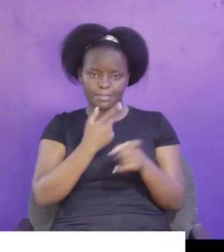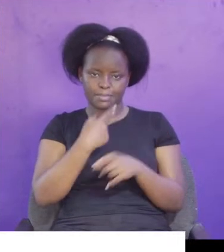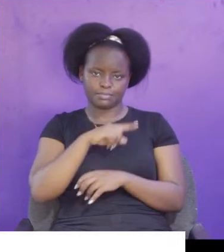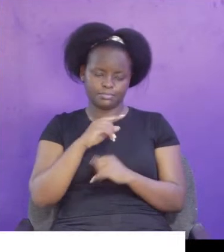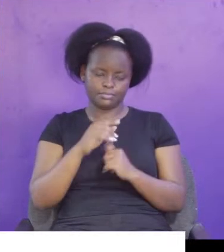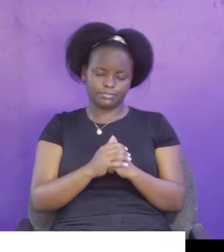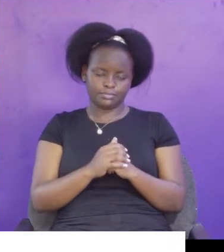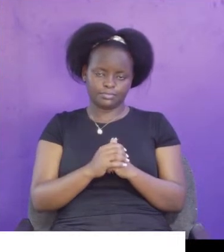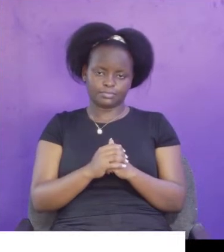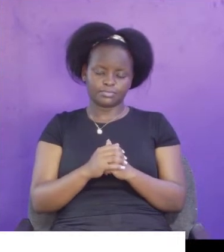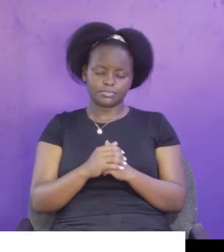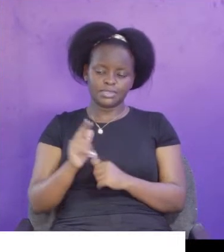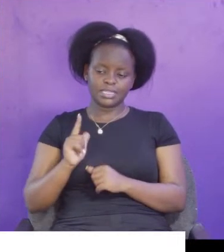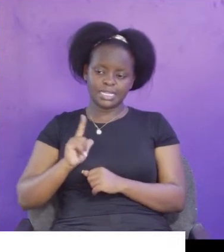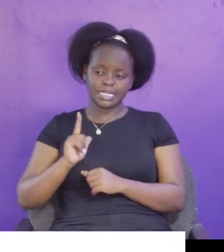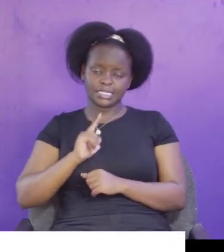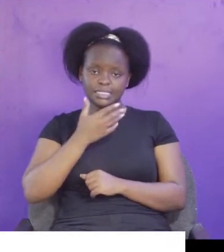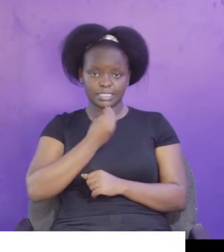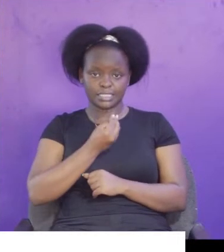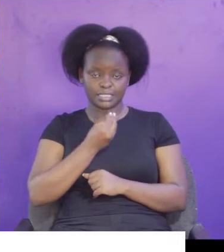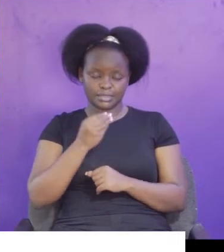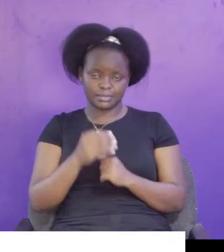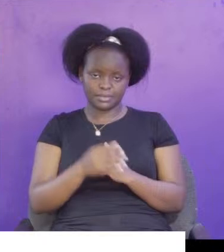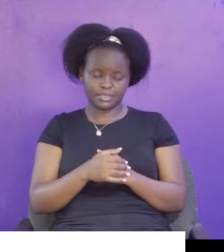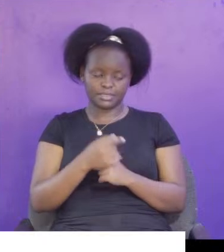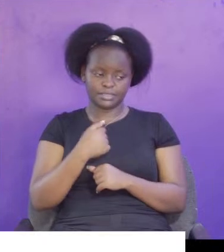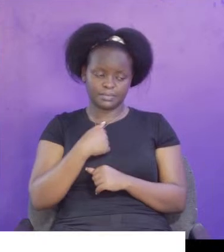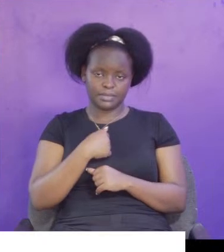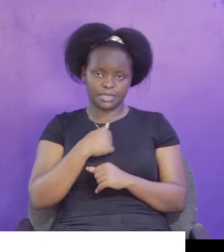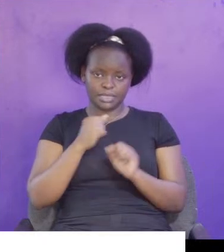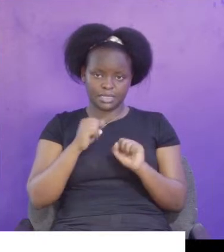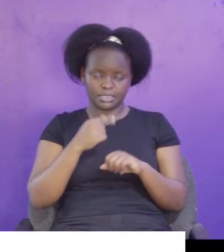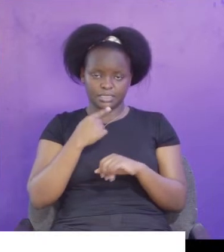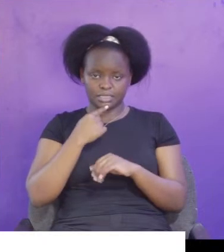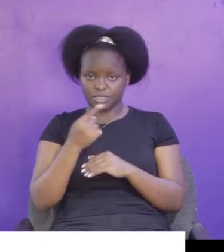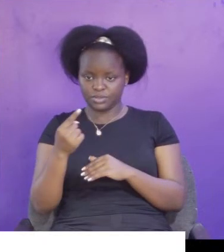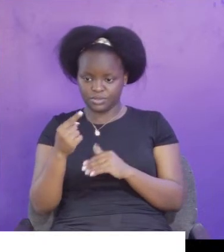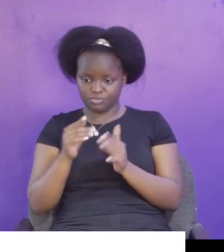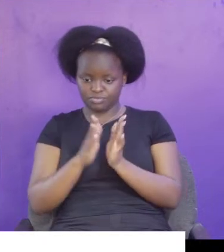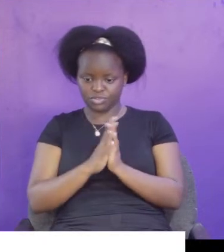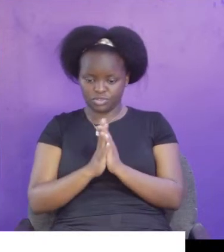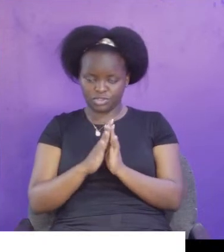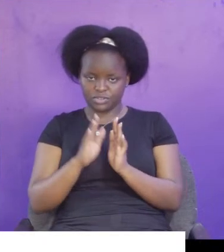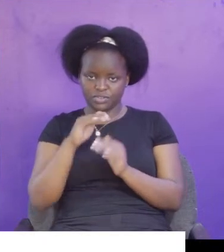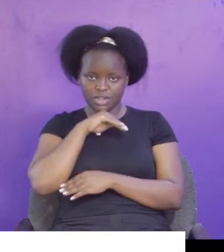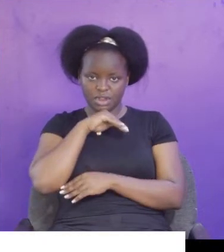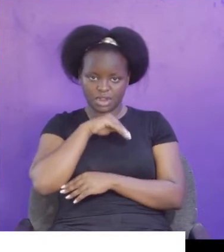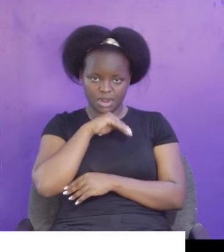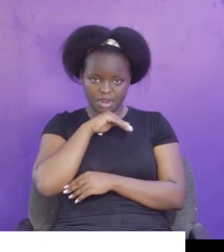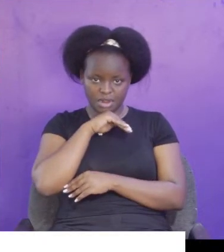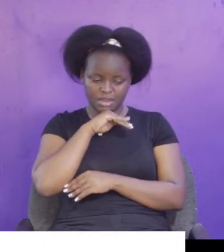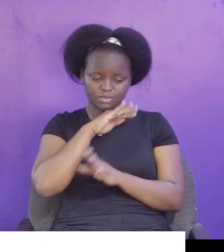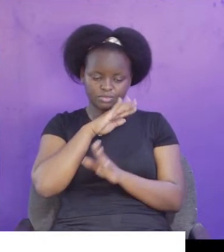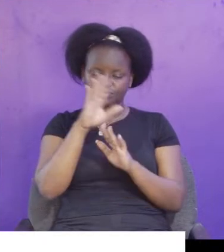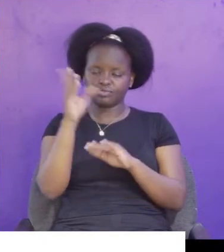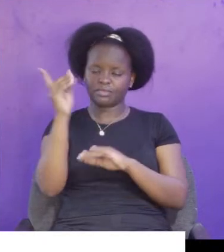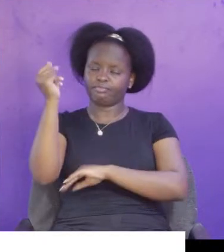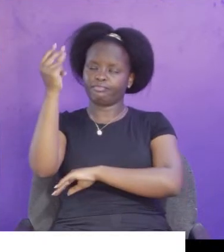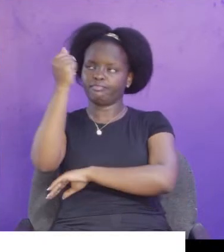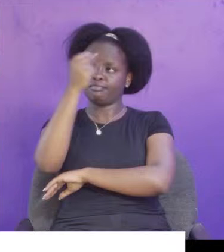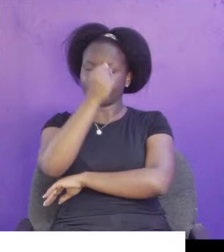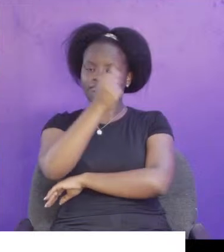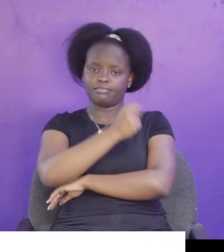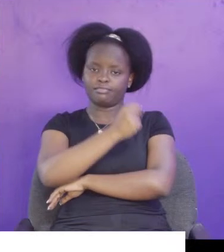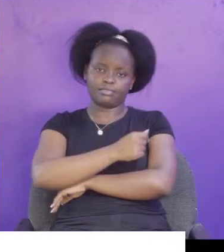Ladies and gentlemen, I can tell you the story of Raila the whole day, but that is not